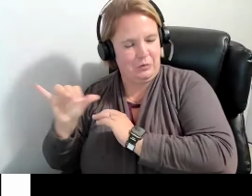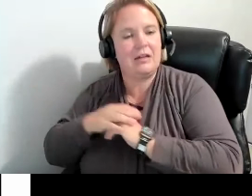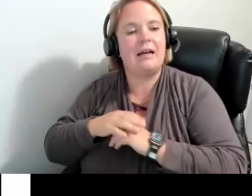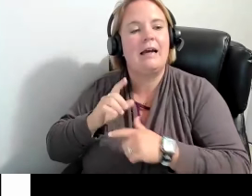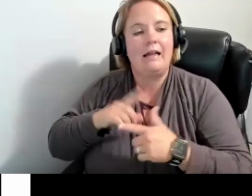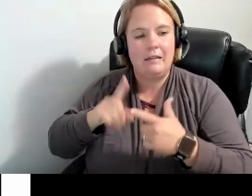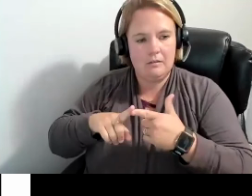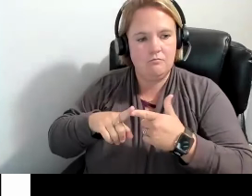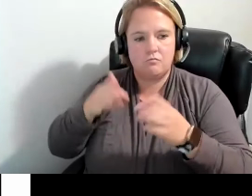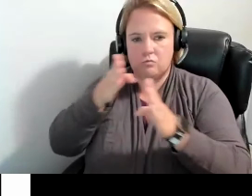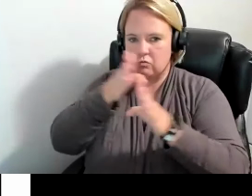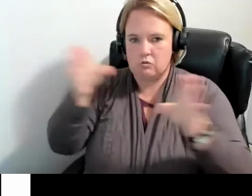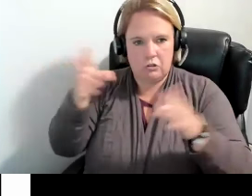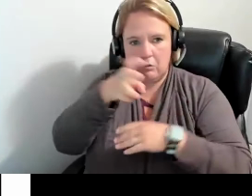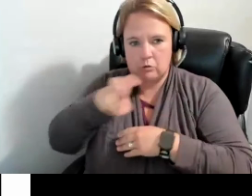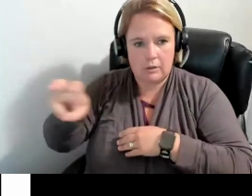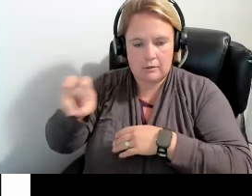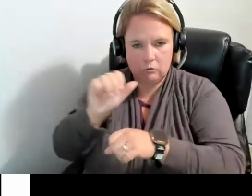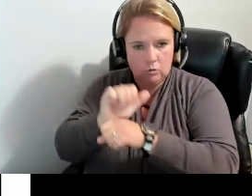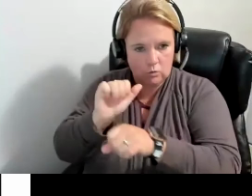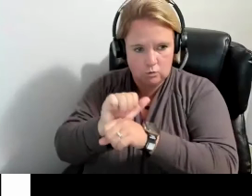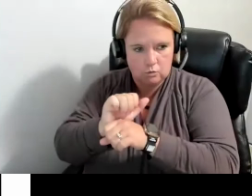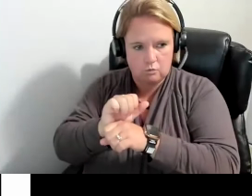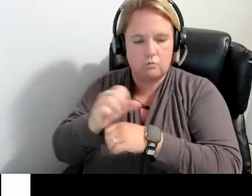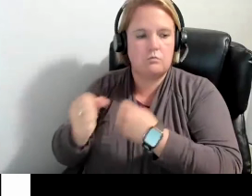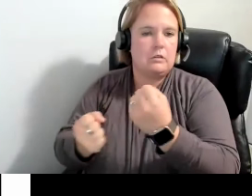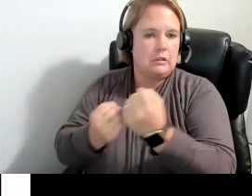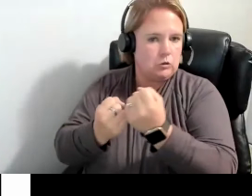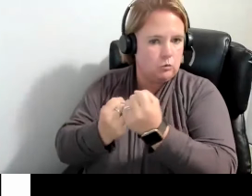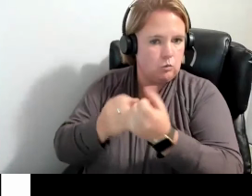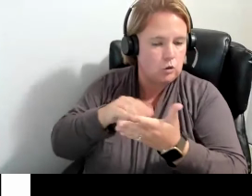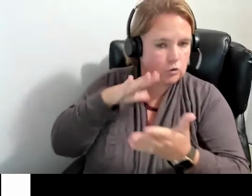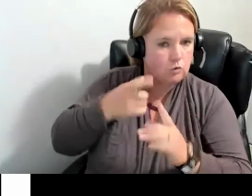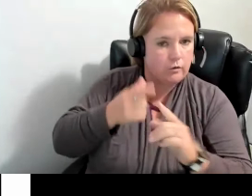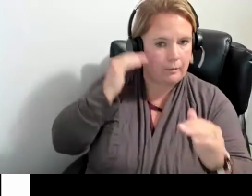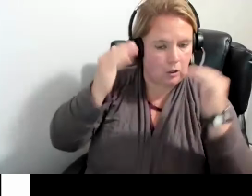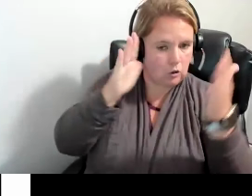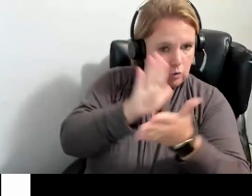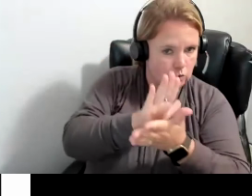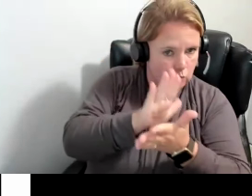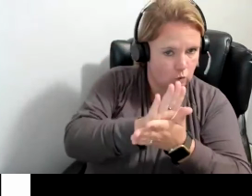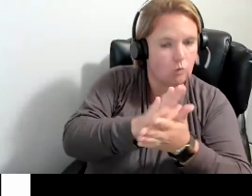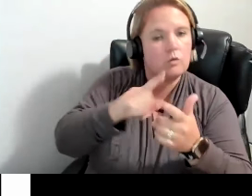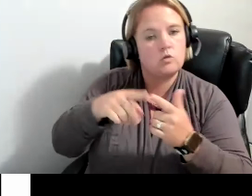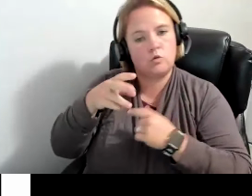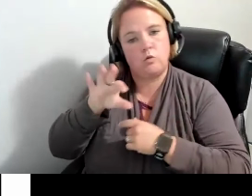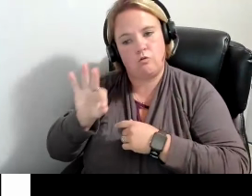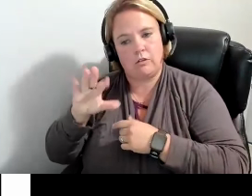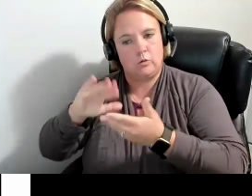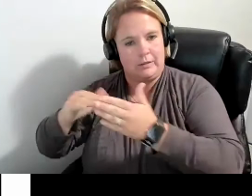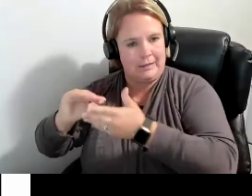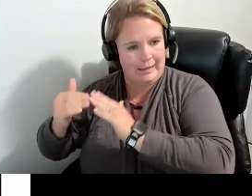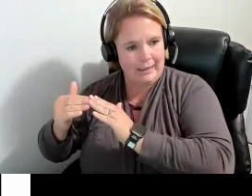then also just talking about the transition work that we do and supporting students coming from the adult school to Fresno City. And then just some other